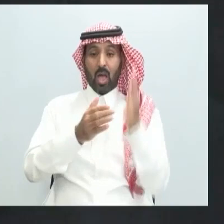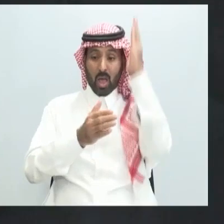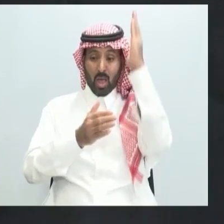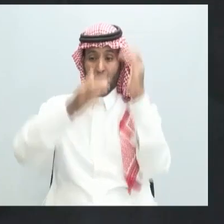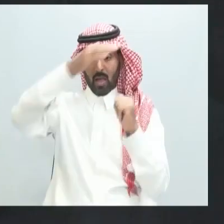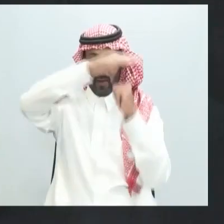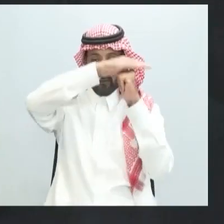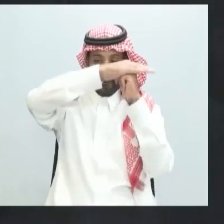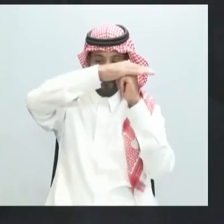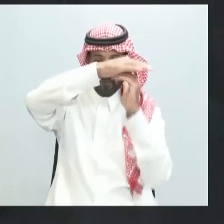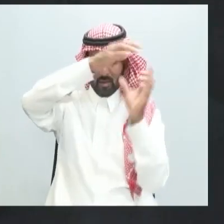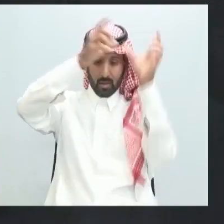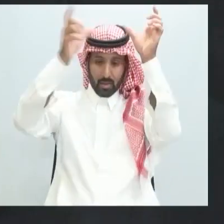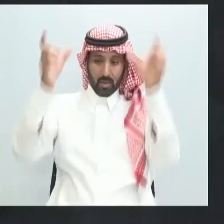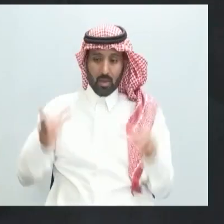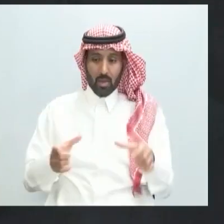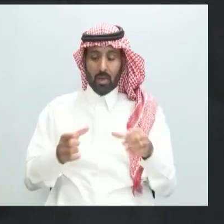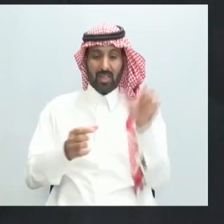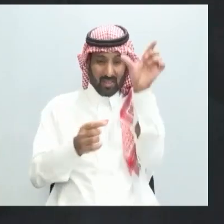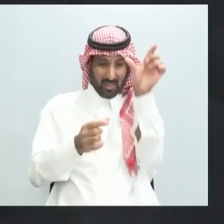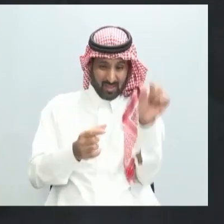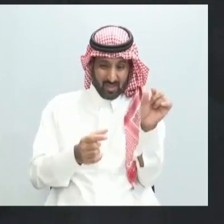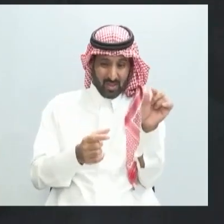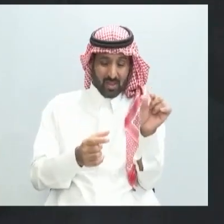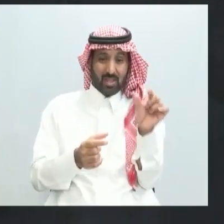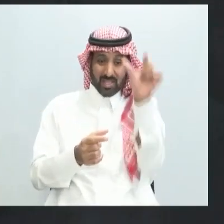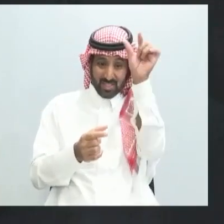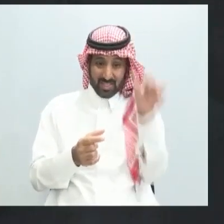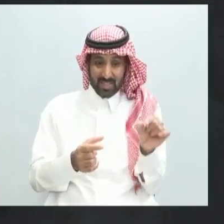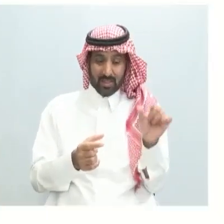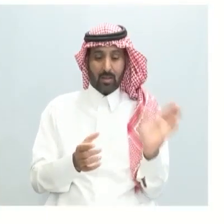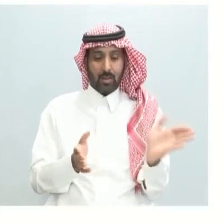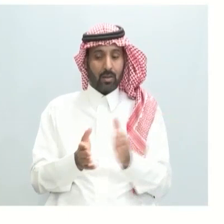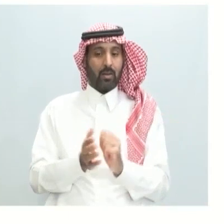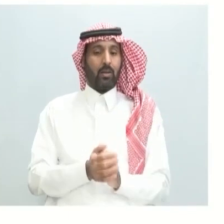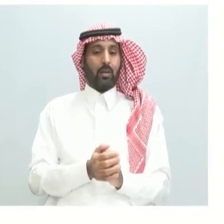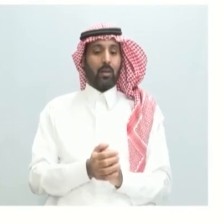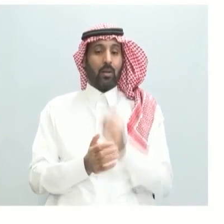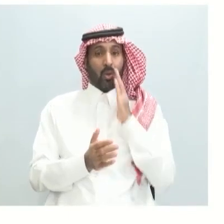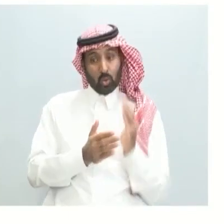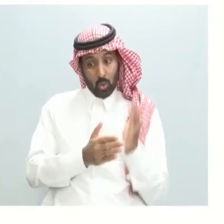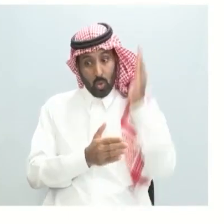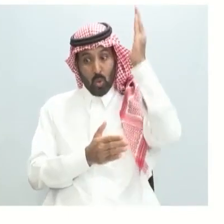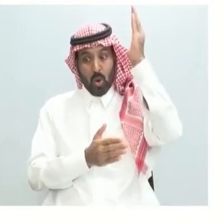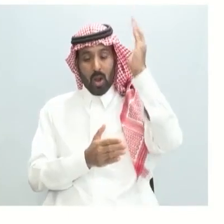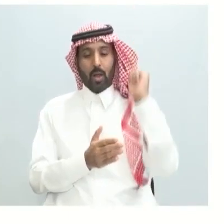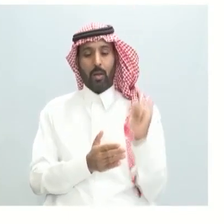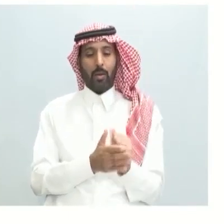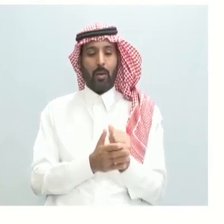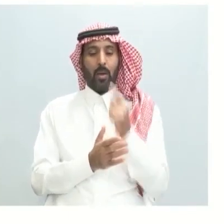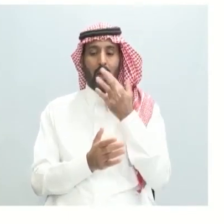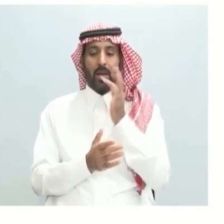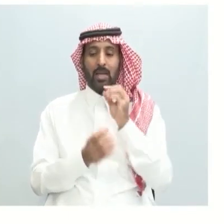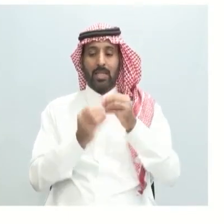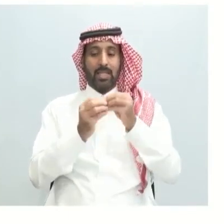The columns for the building are slim. They're not thick. They're slim, tall, they're very tall,